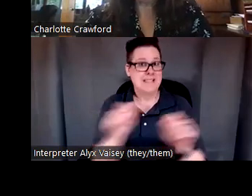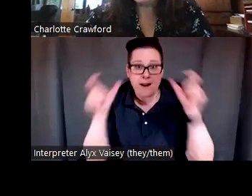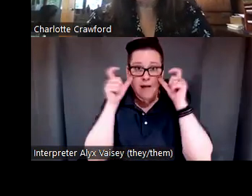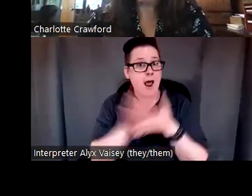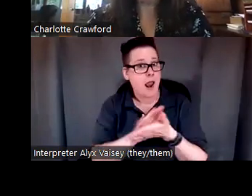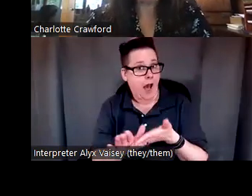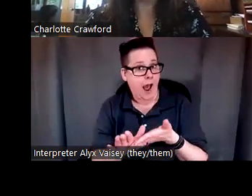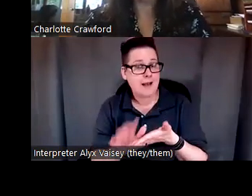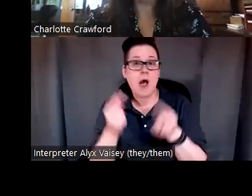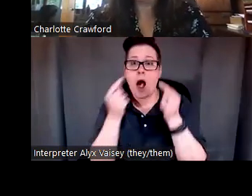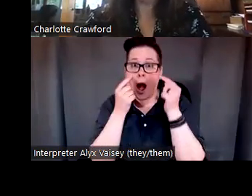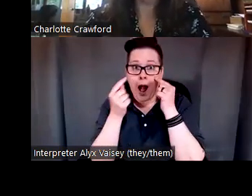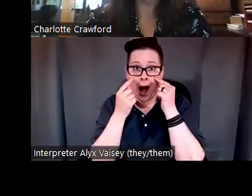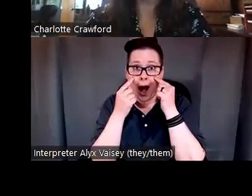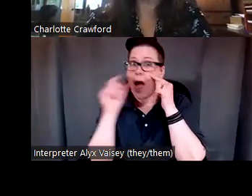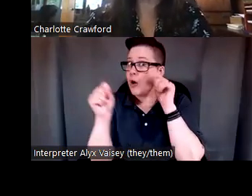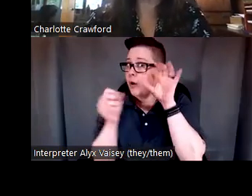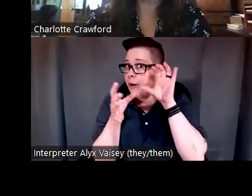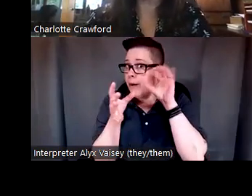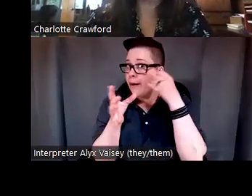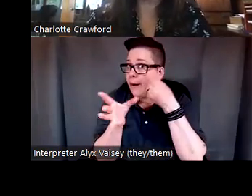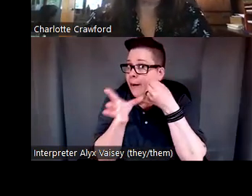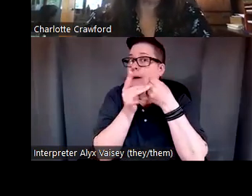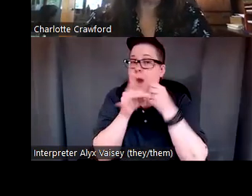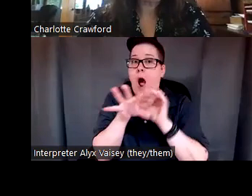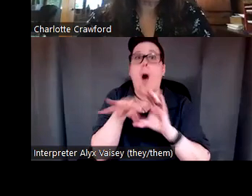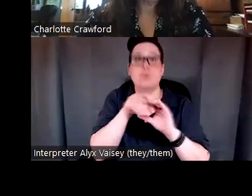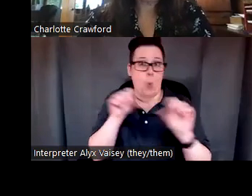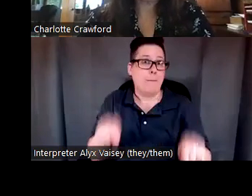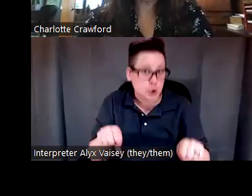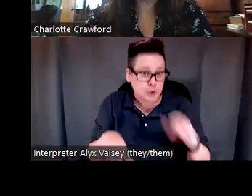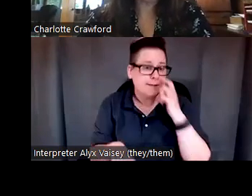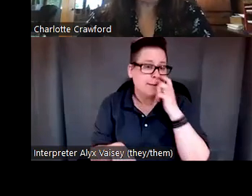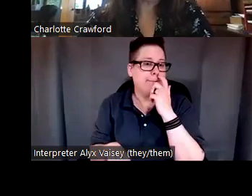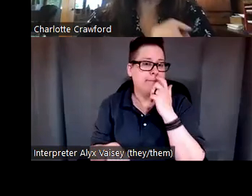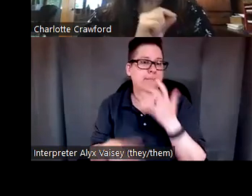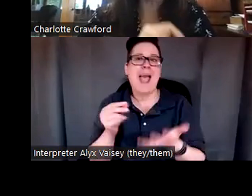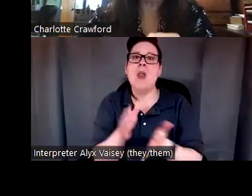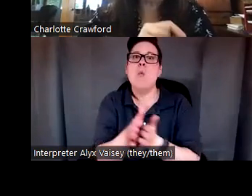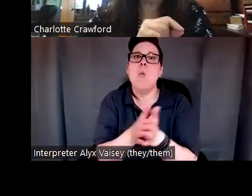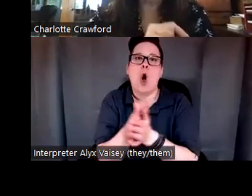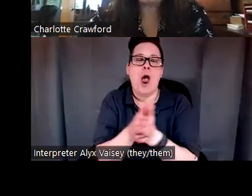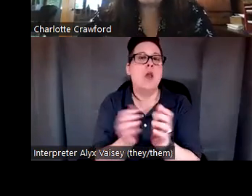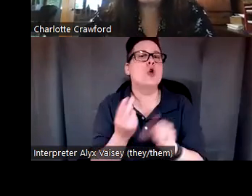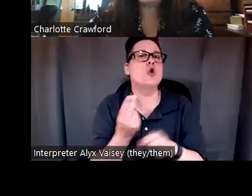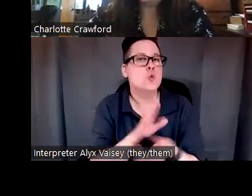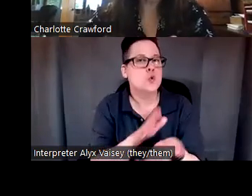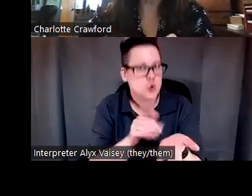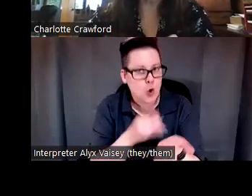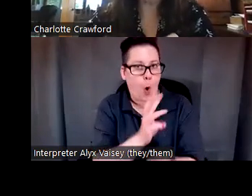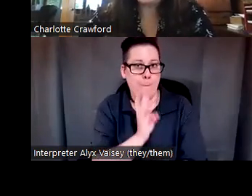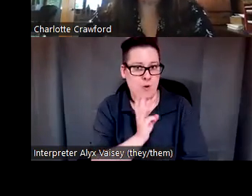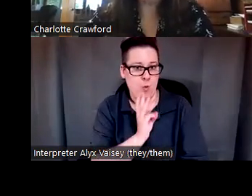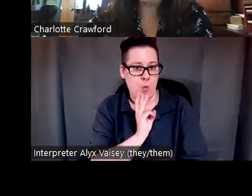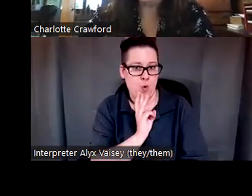because your eyes are mucosal membranes and things can be absorbed from them as well. And wash your hands with soap and water.